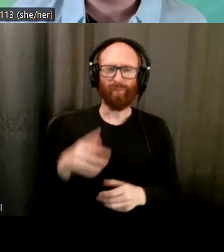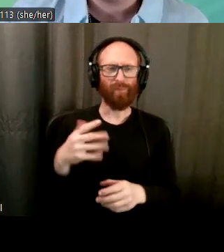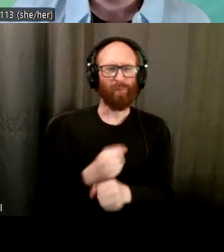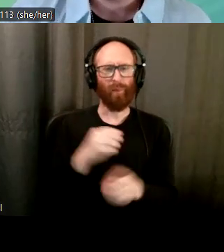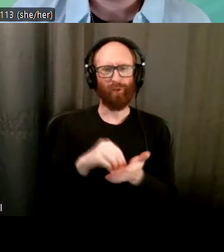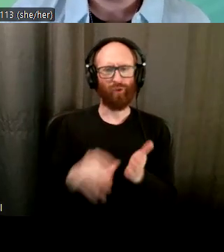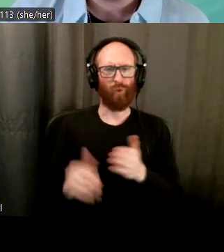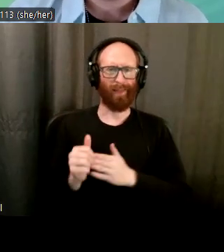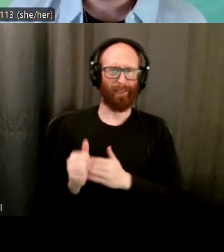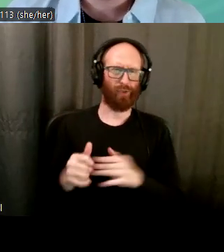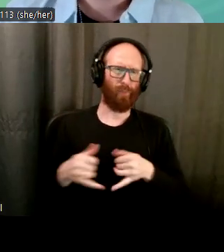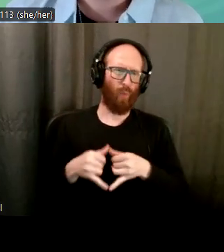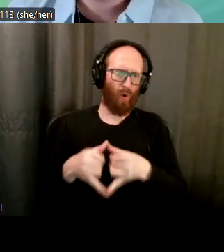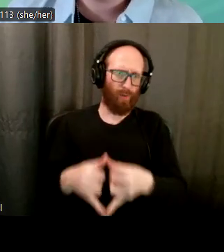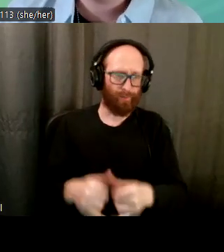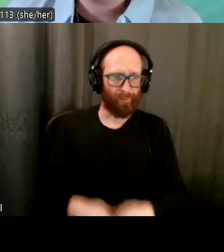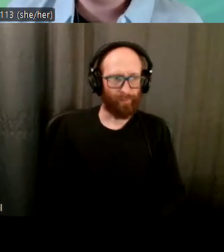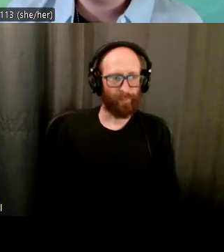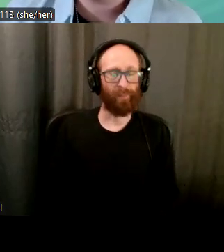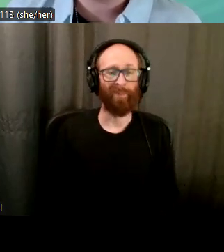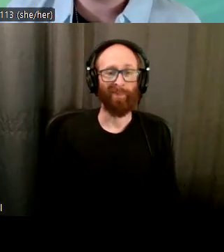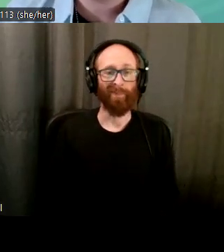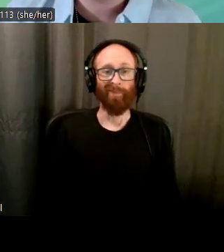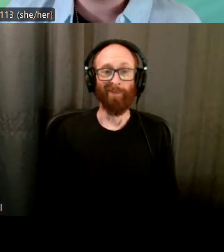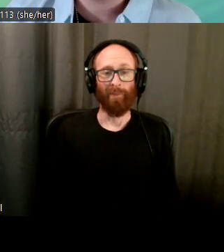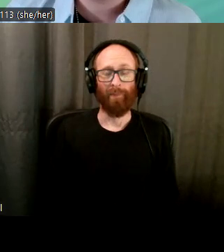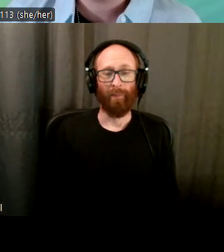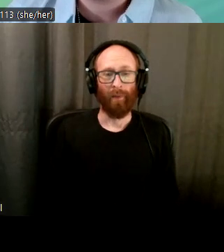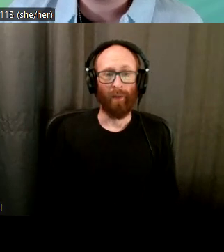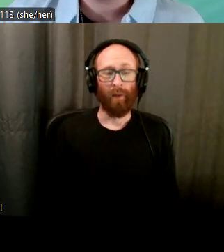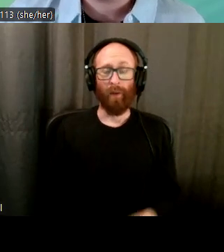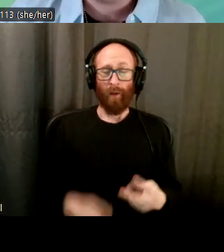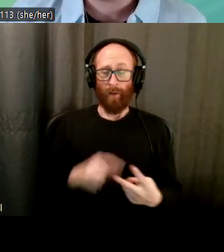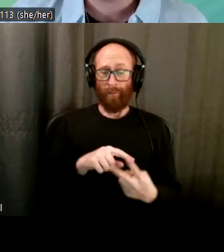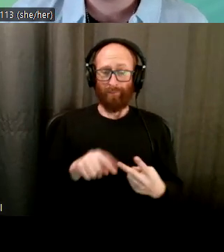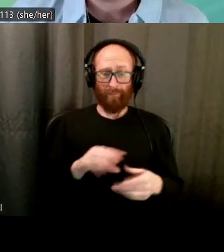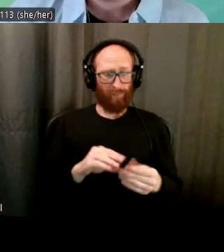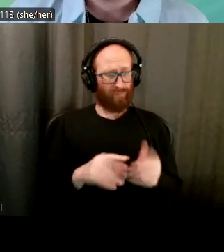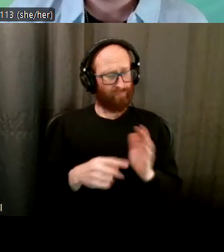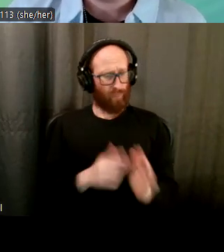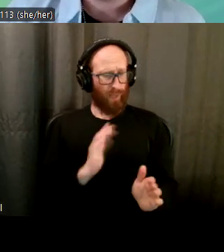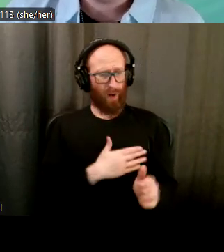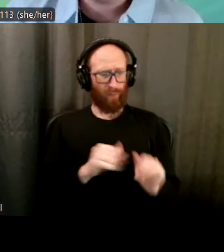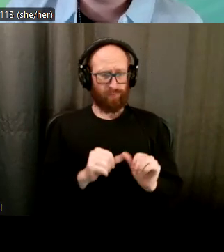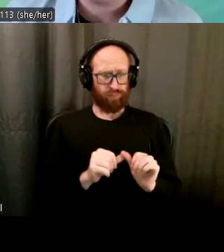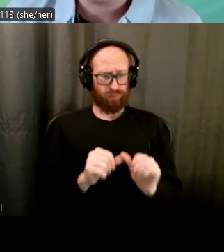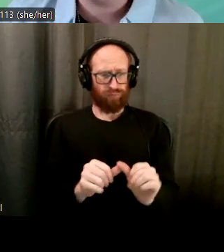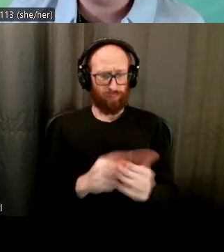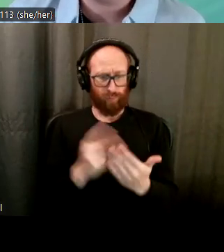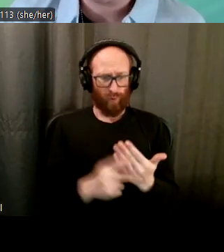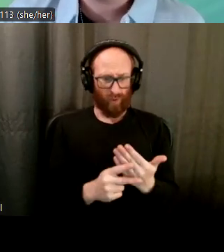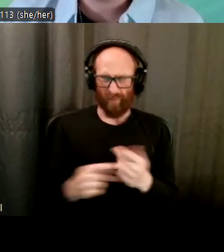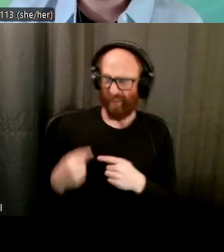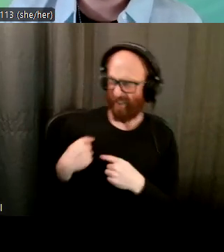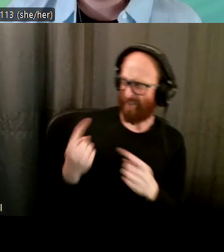award. So from these, you can see that our sustained program of 4 years now